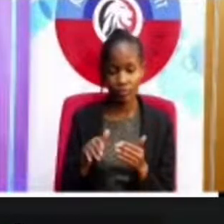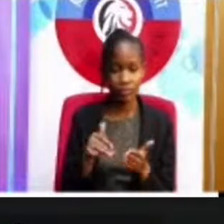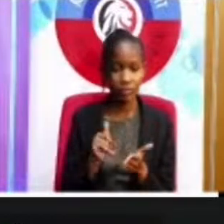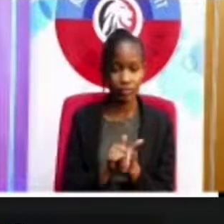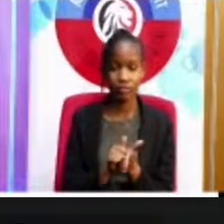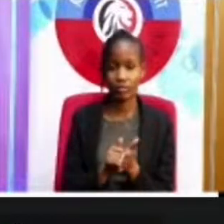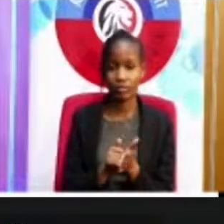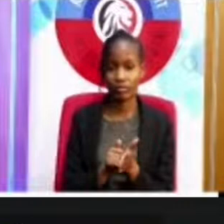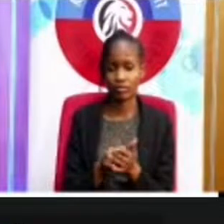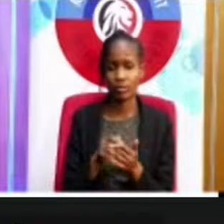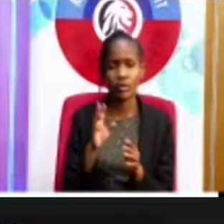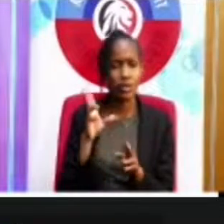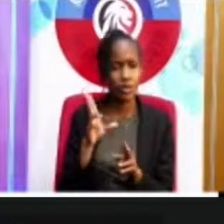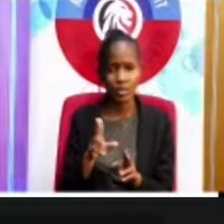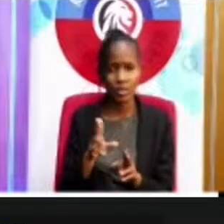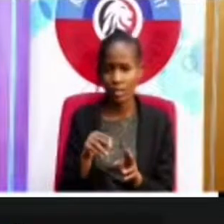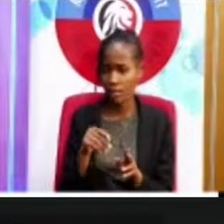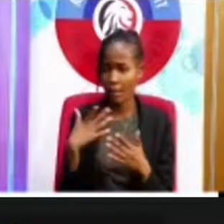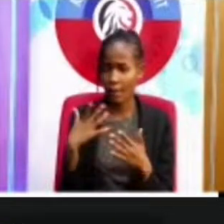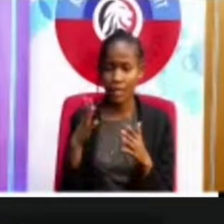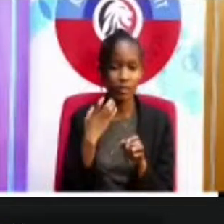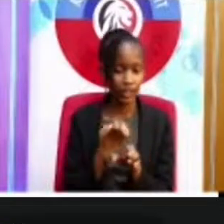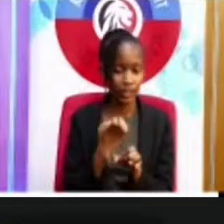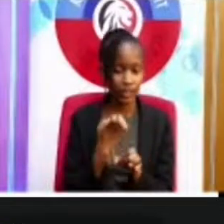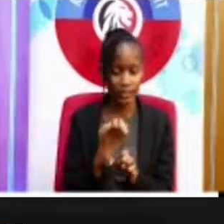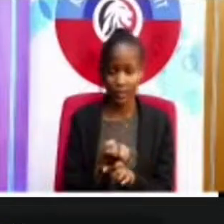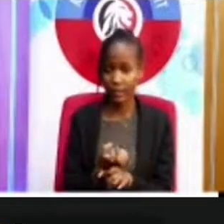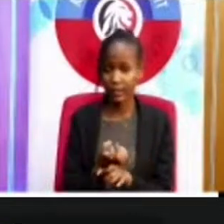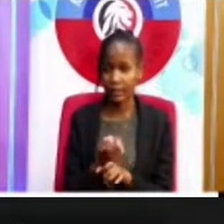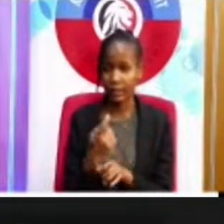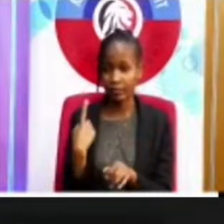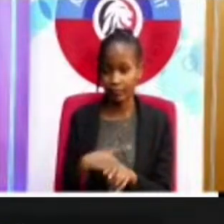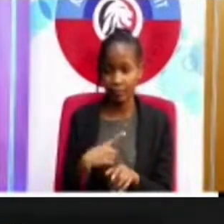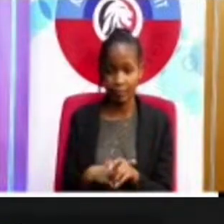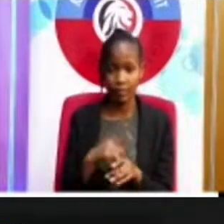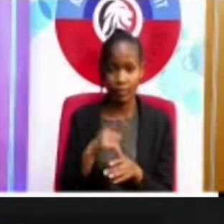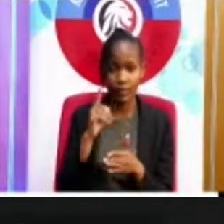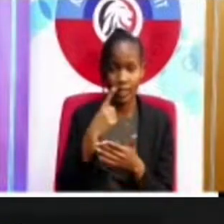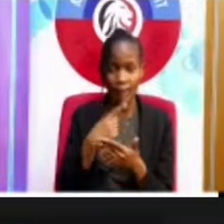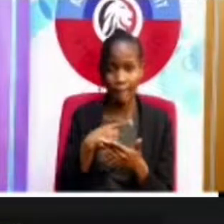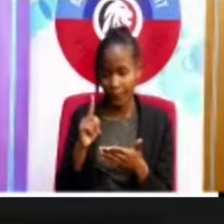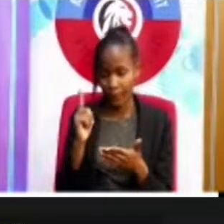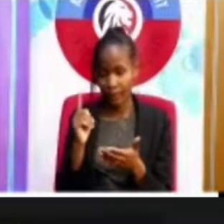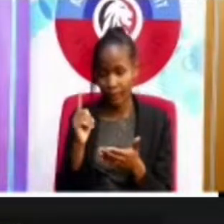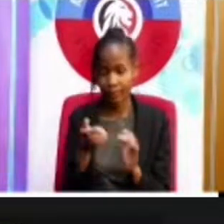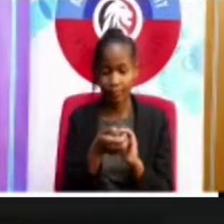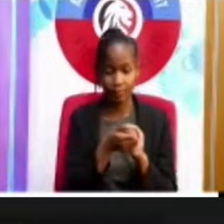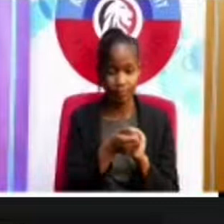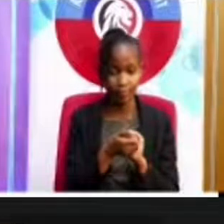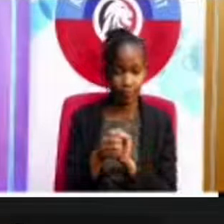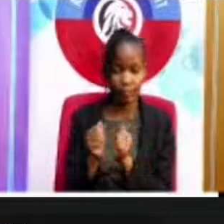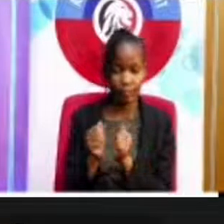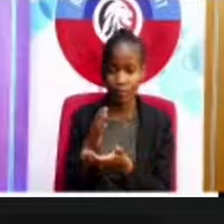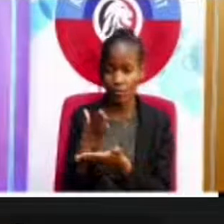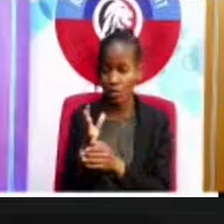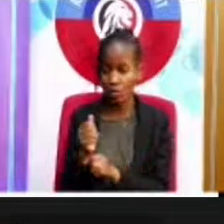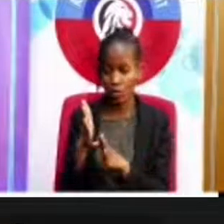the situations may be, the right kind of engagement with stakeholders will work